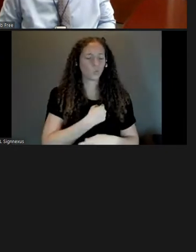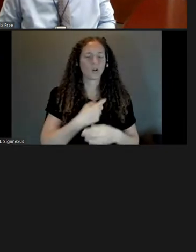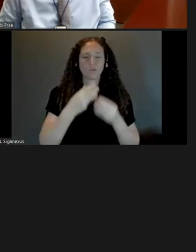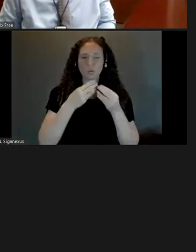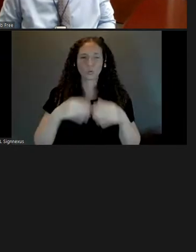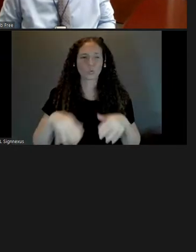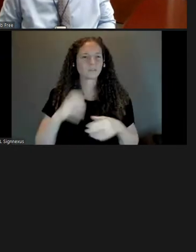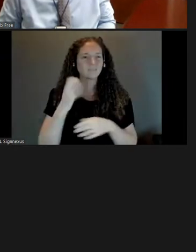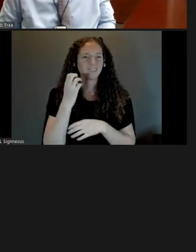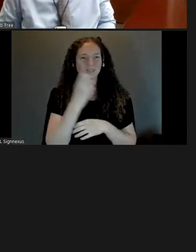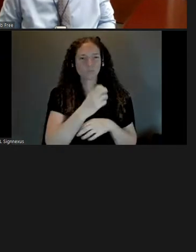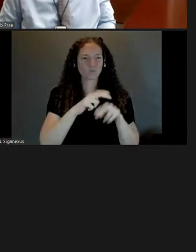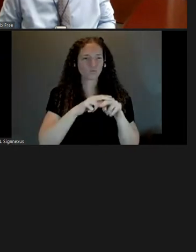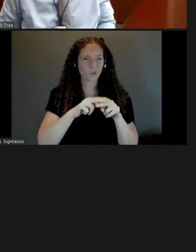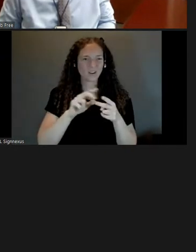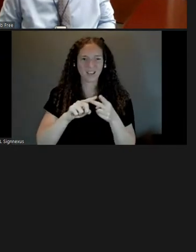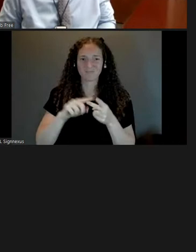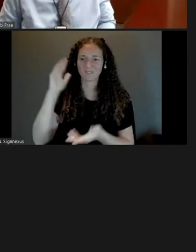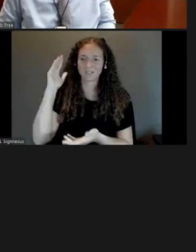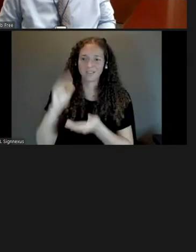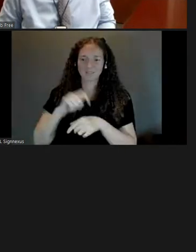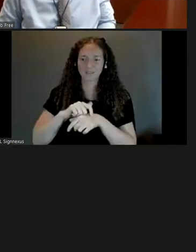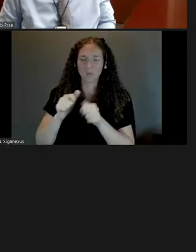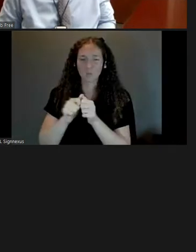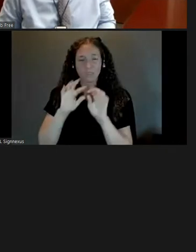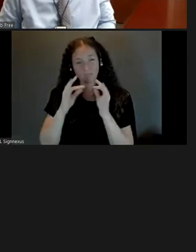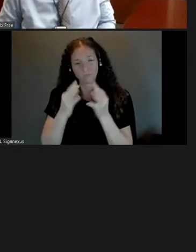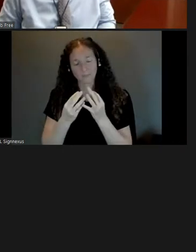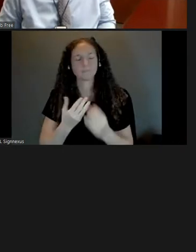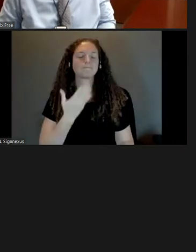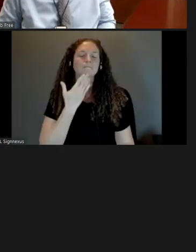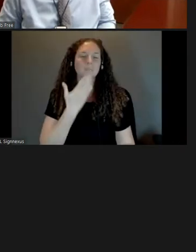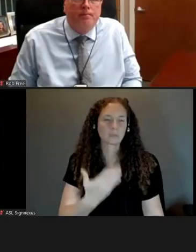have less time with their families. Thank you.